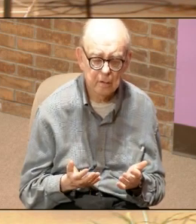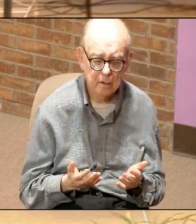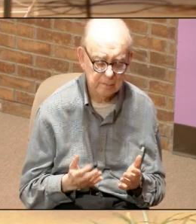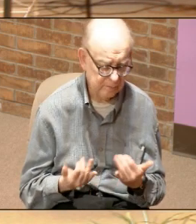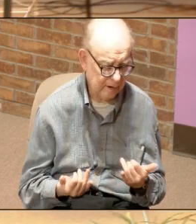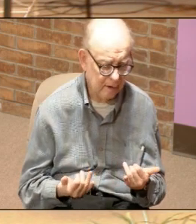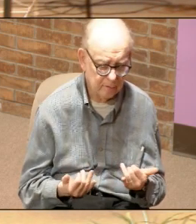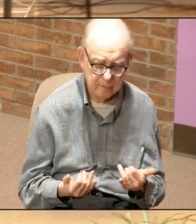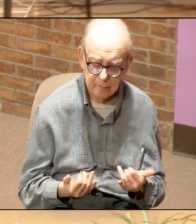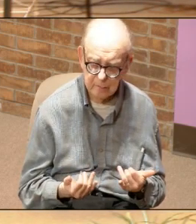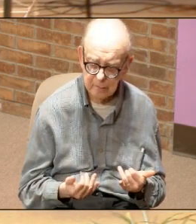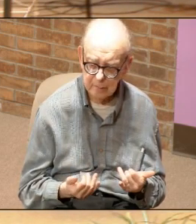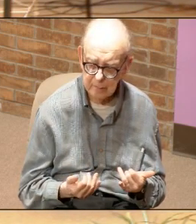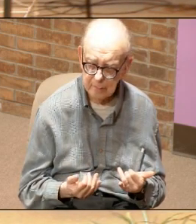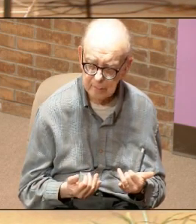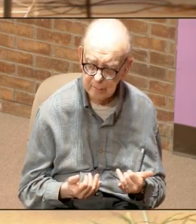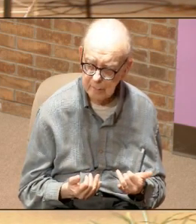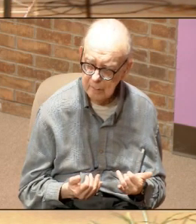Now,